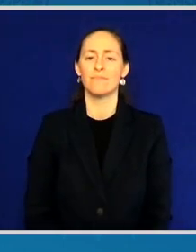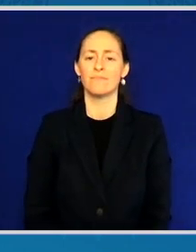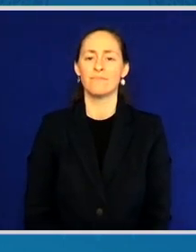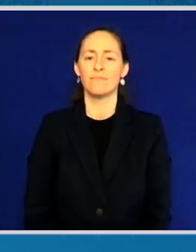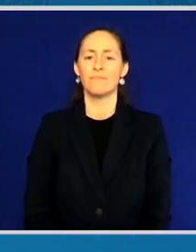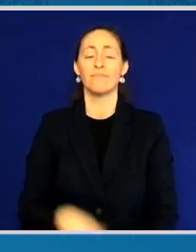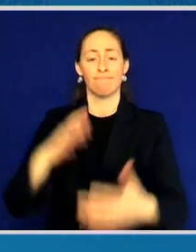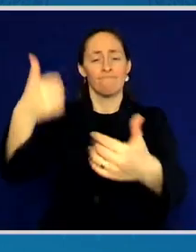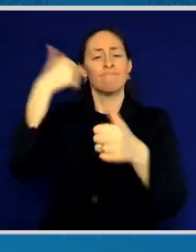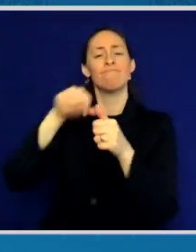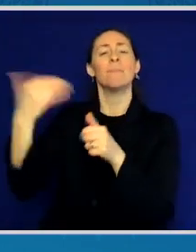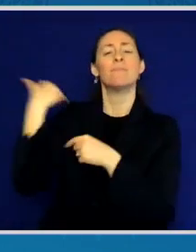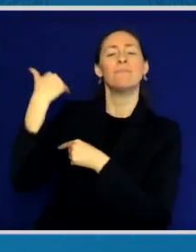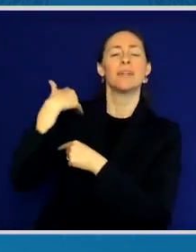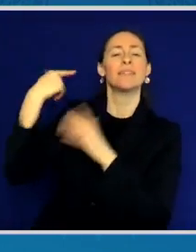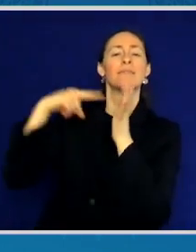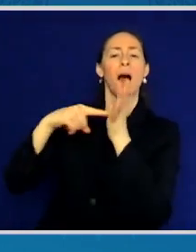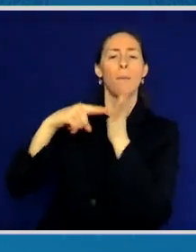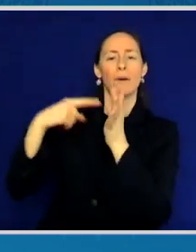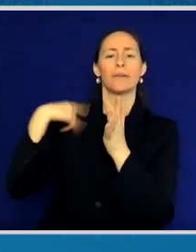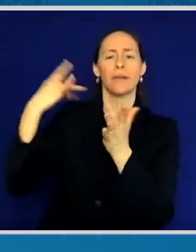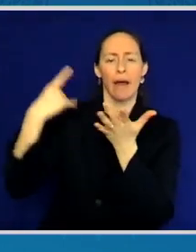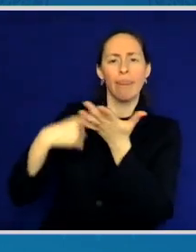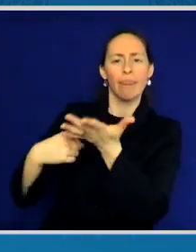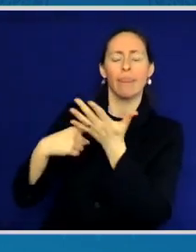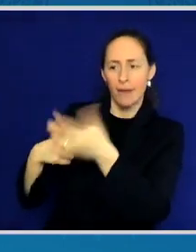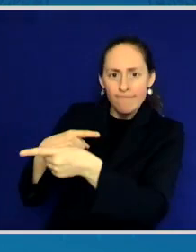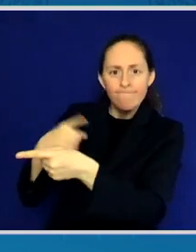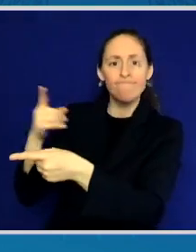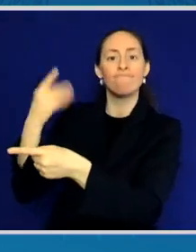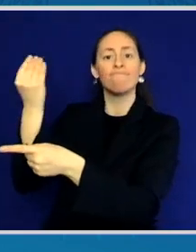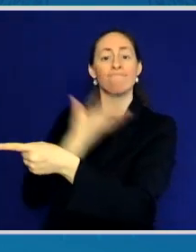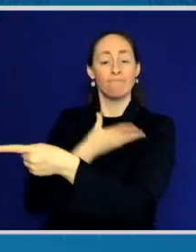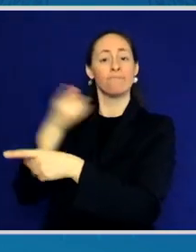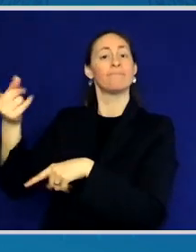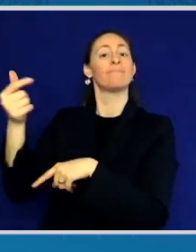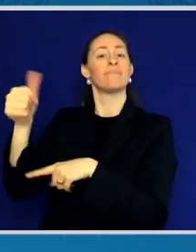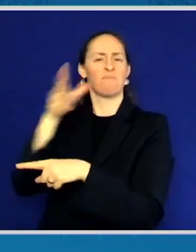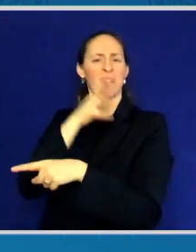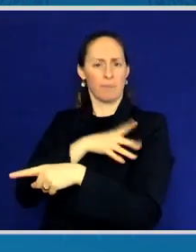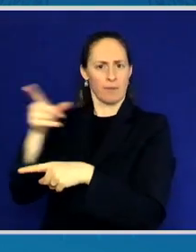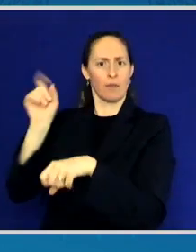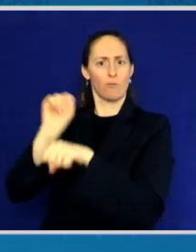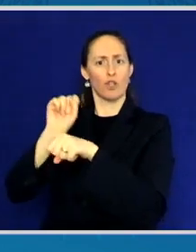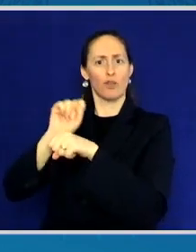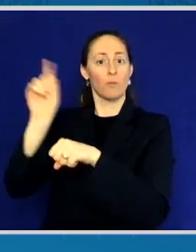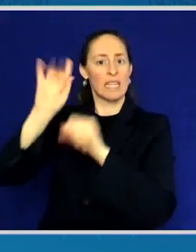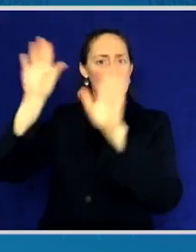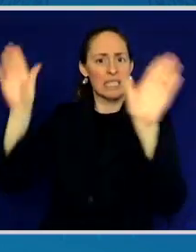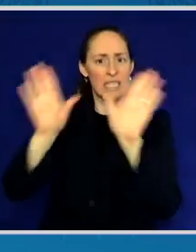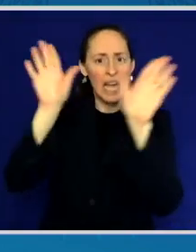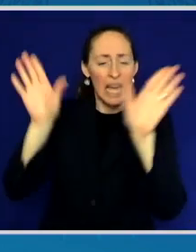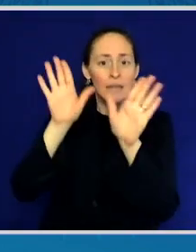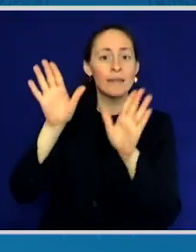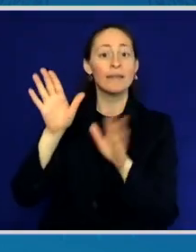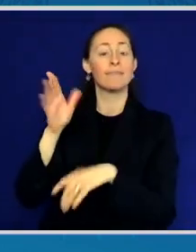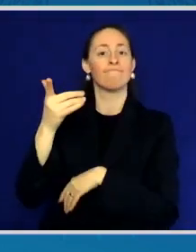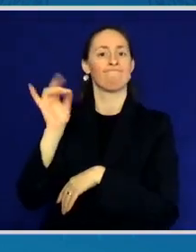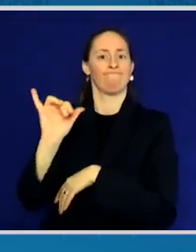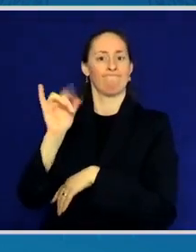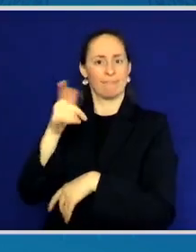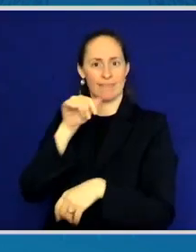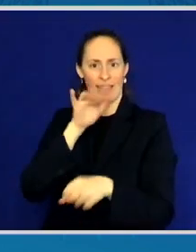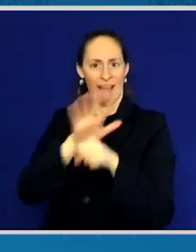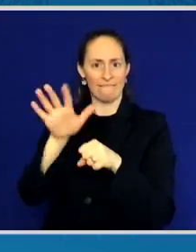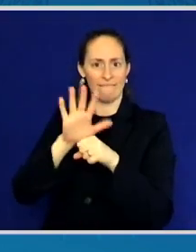our routers that we talked to, that she worked at a job on a Sunday, and our service is really low on Sunday. So she couldn't take